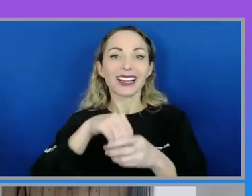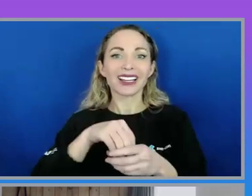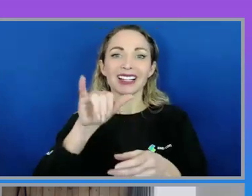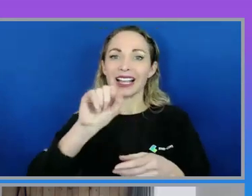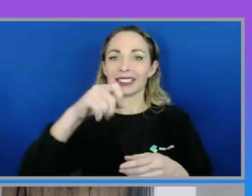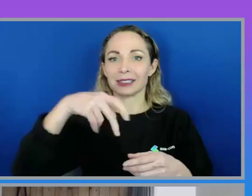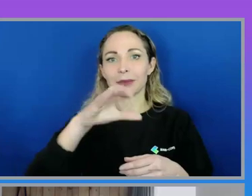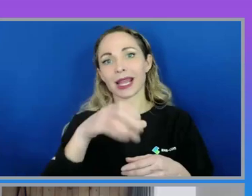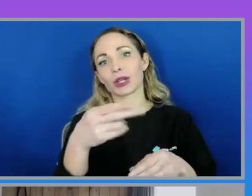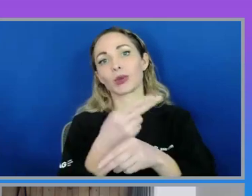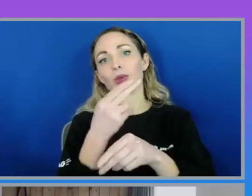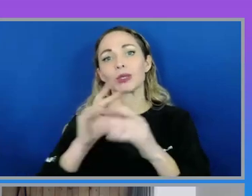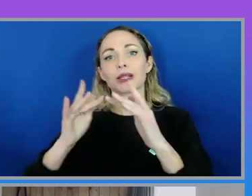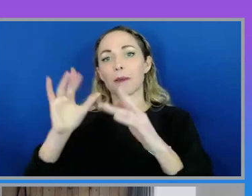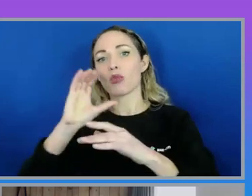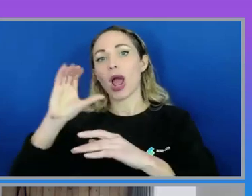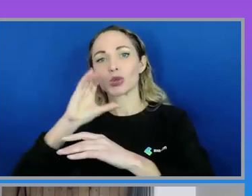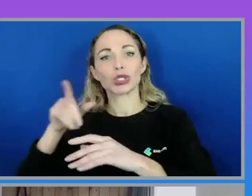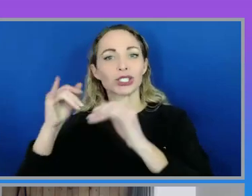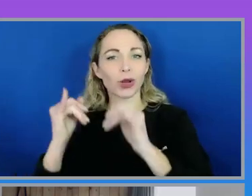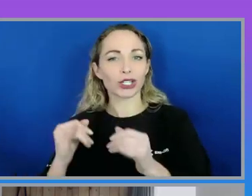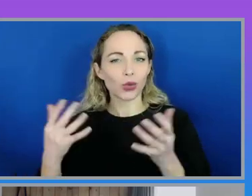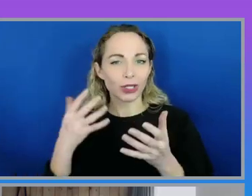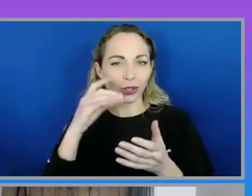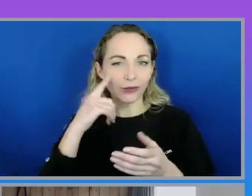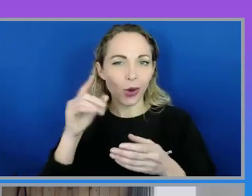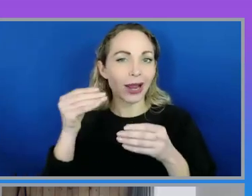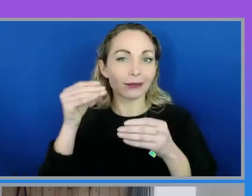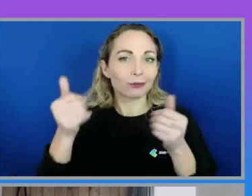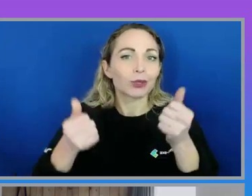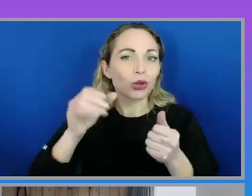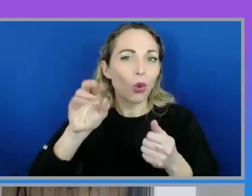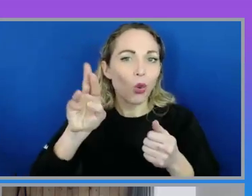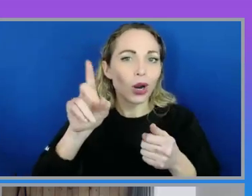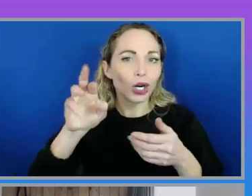are the browser's instructions for what to look for and in what order.